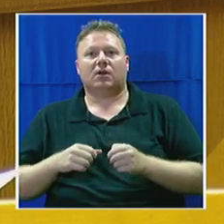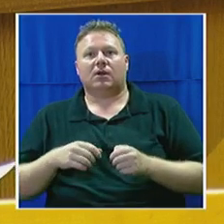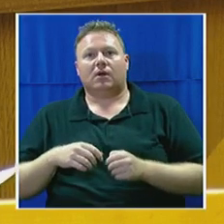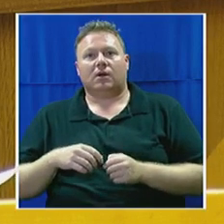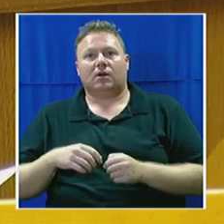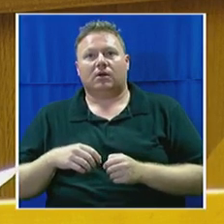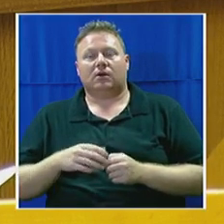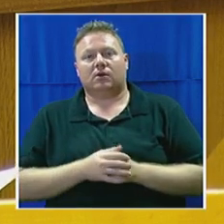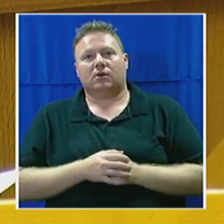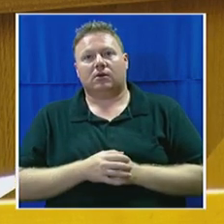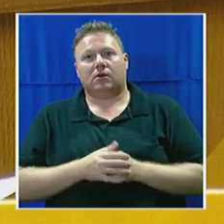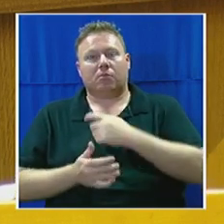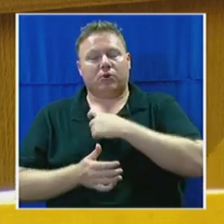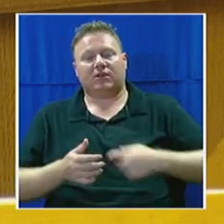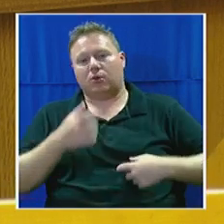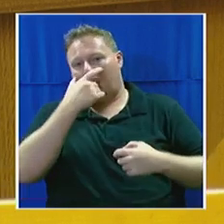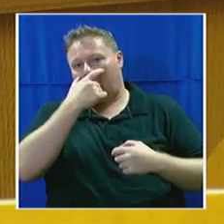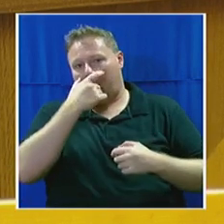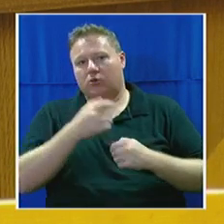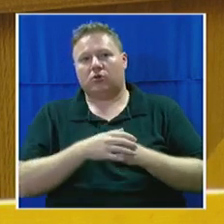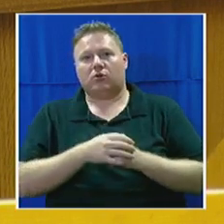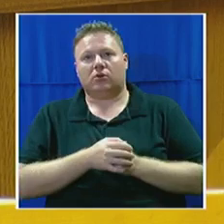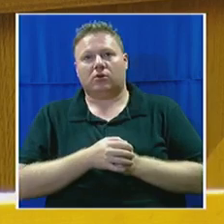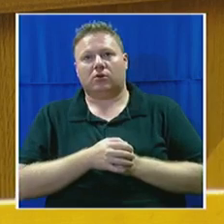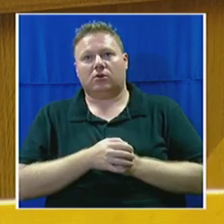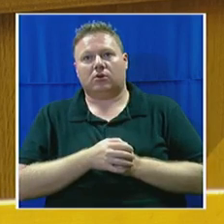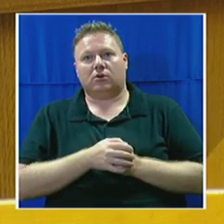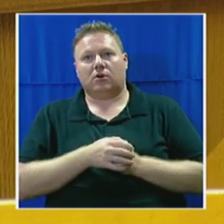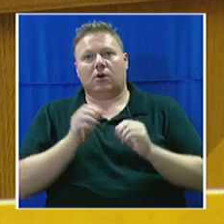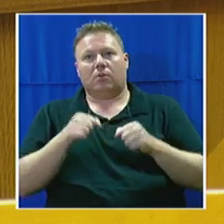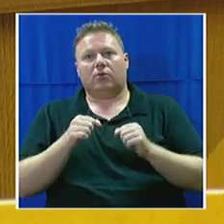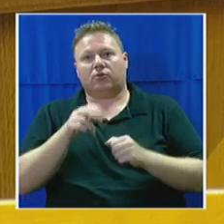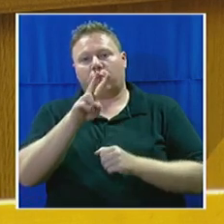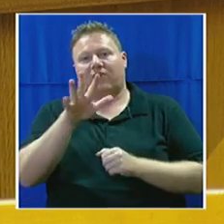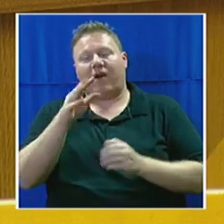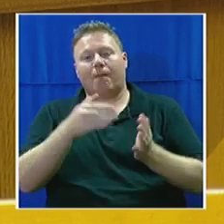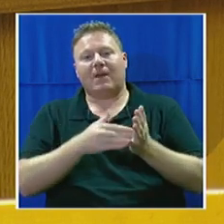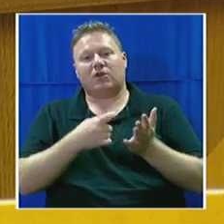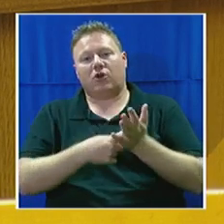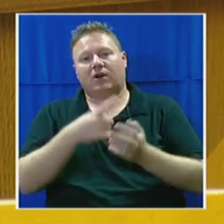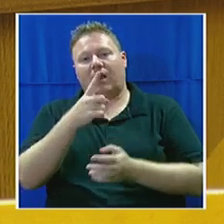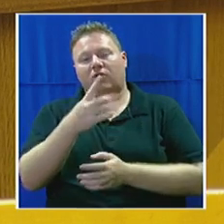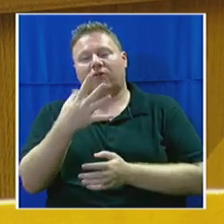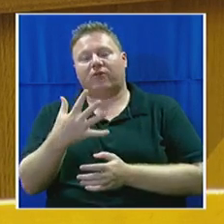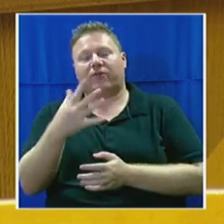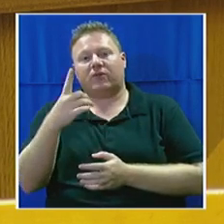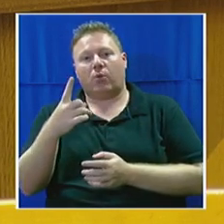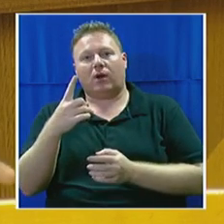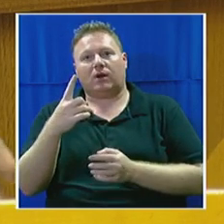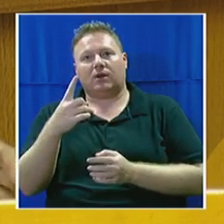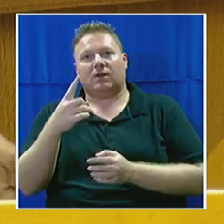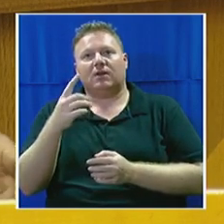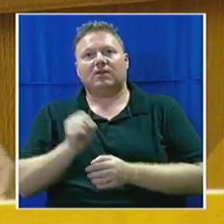the budget of 25 million rand to repatriate 151 South Africans.